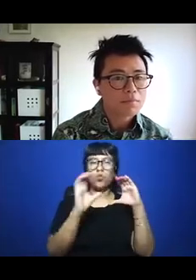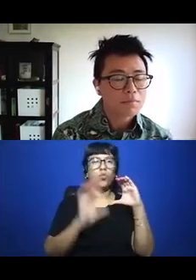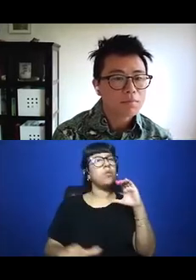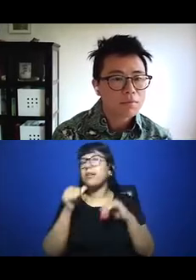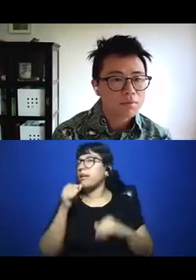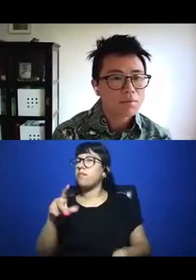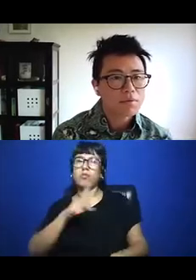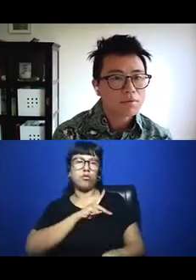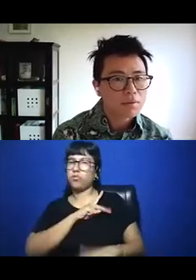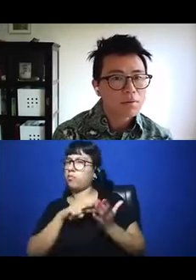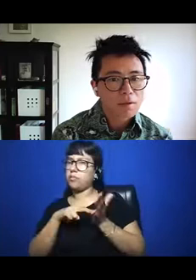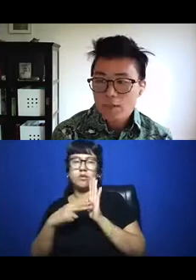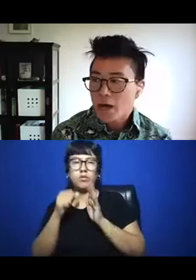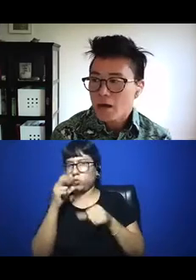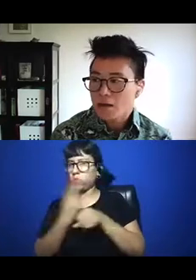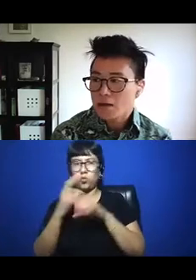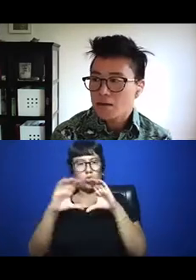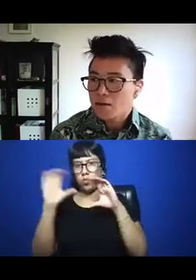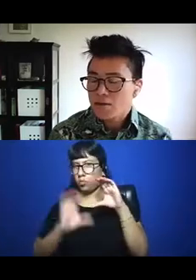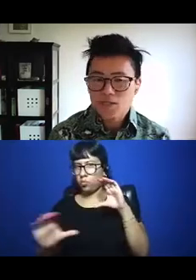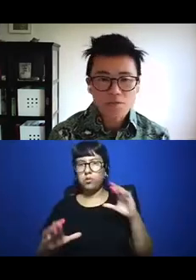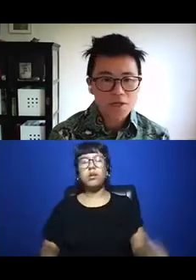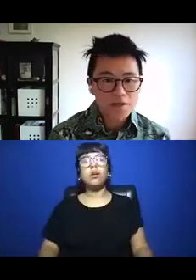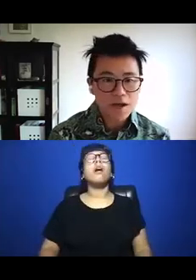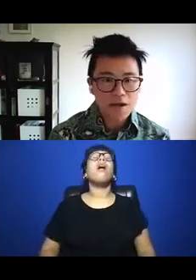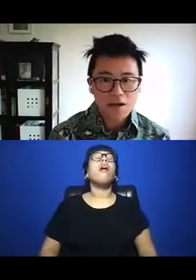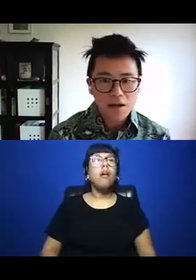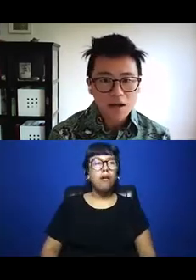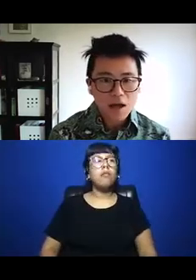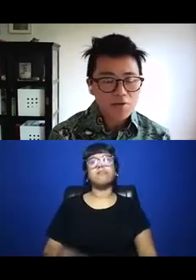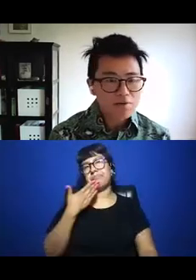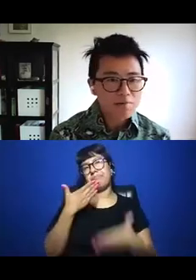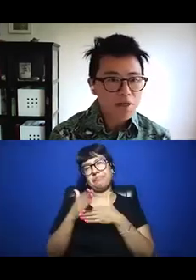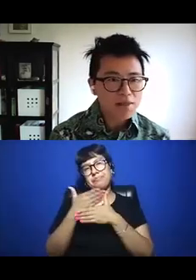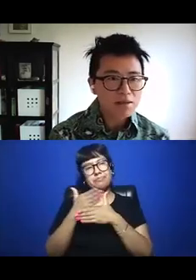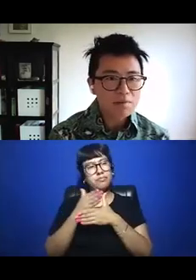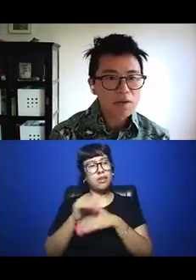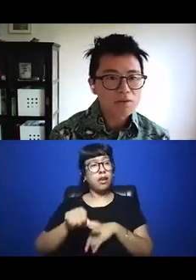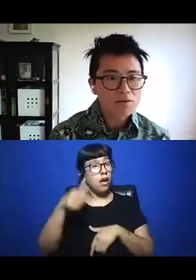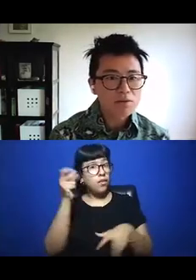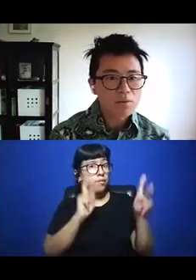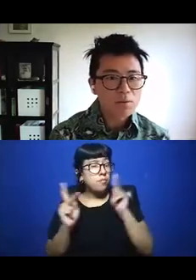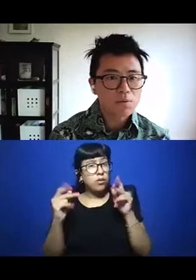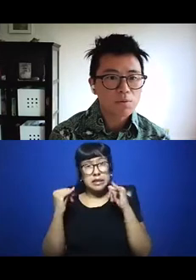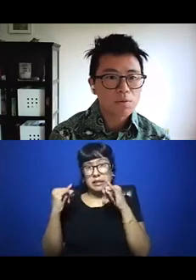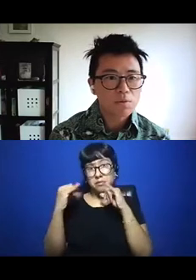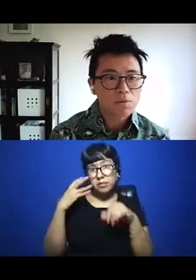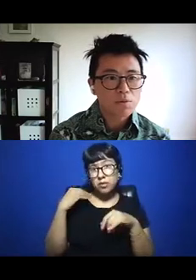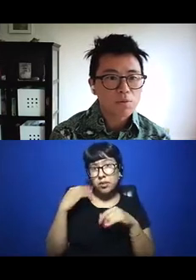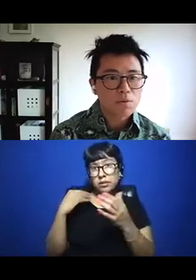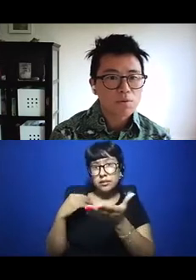personal purposes. Yeah, thanks for sharing that. Have other people had that experience too?